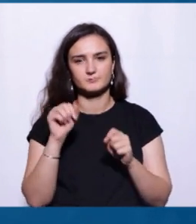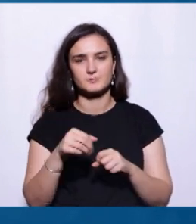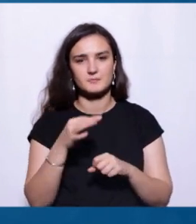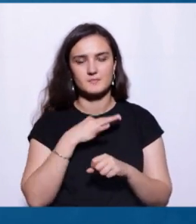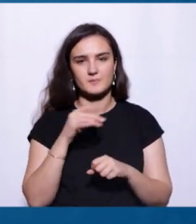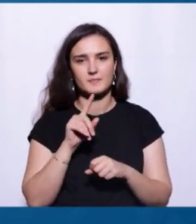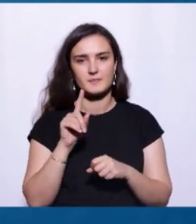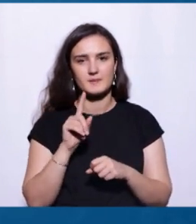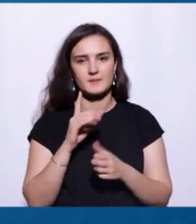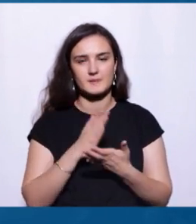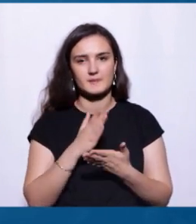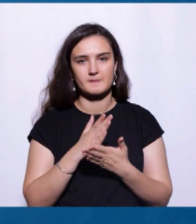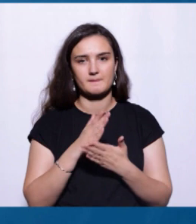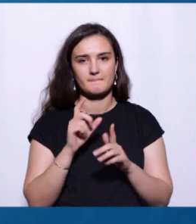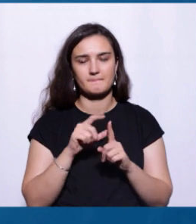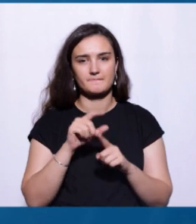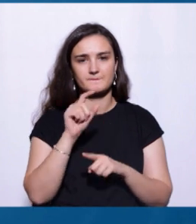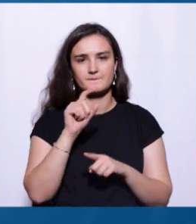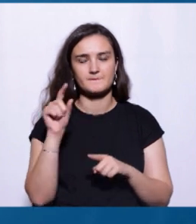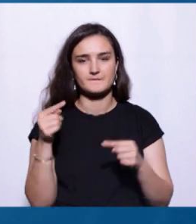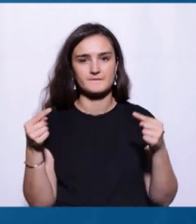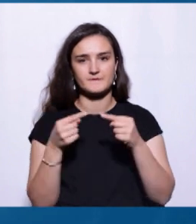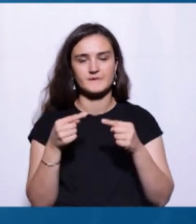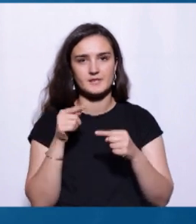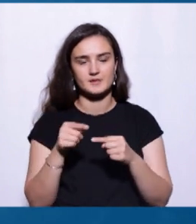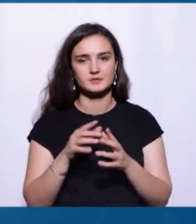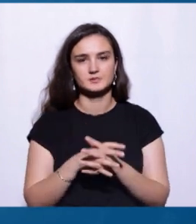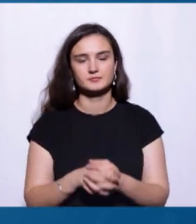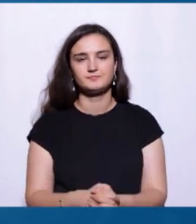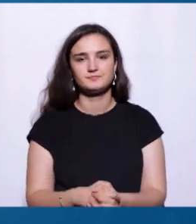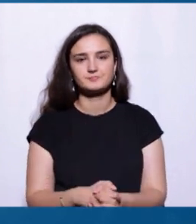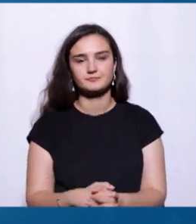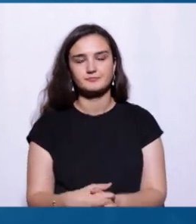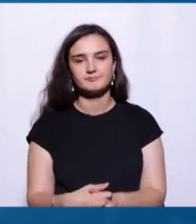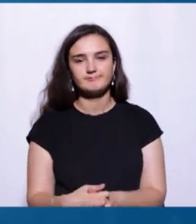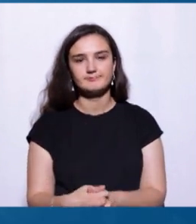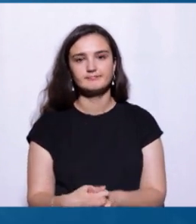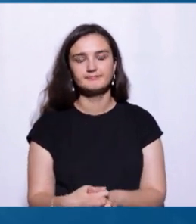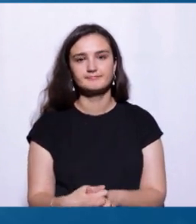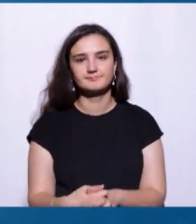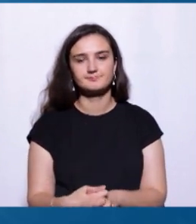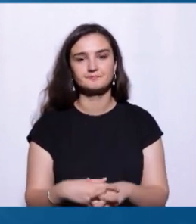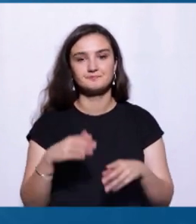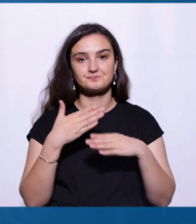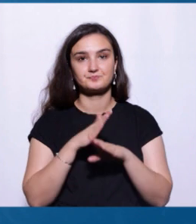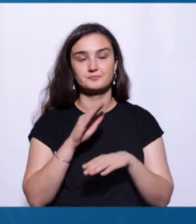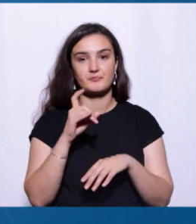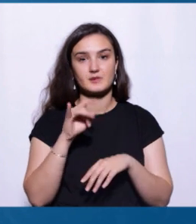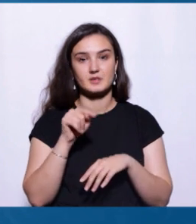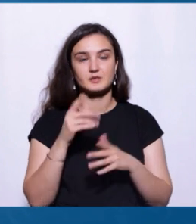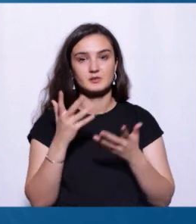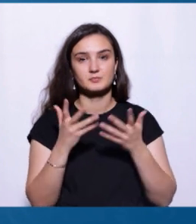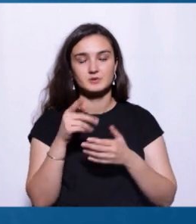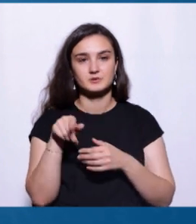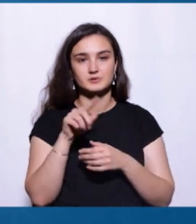please tell us what is the word that best fits into this part? Well, Miss Sophie, if you broke your leg, you're